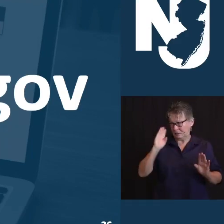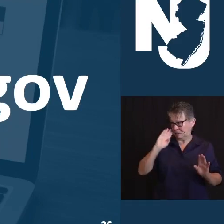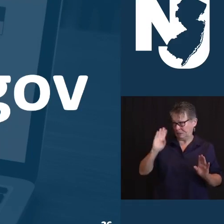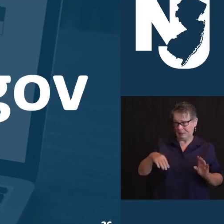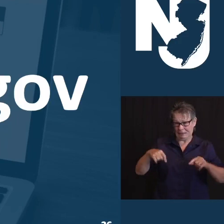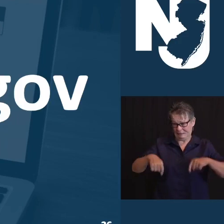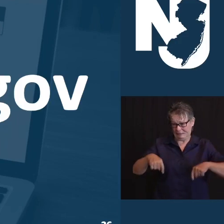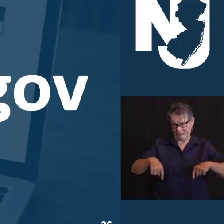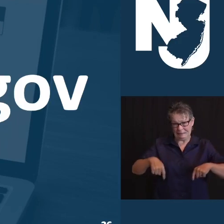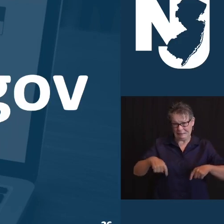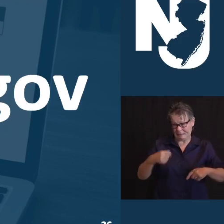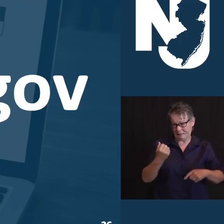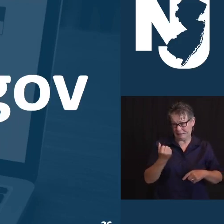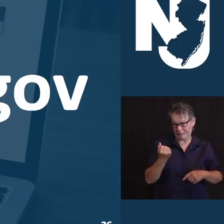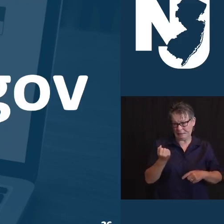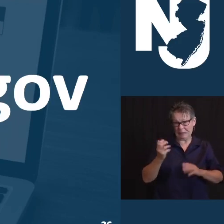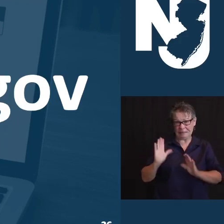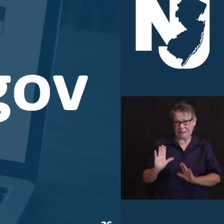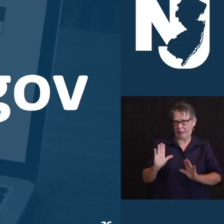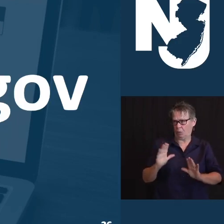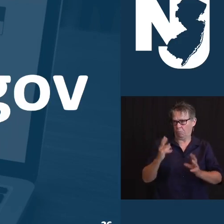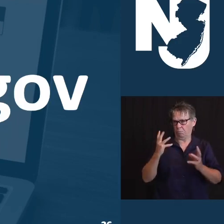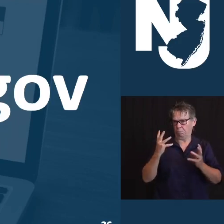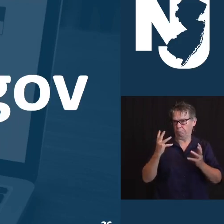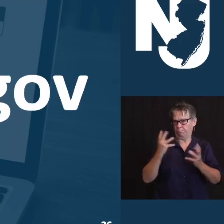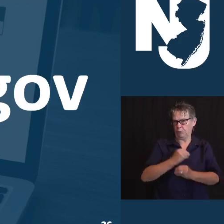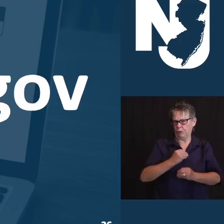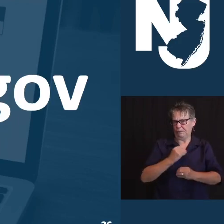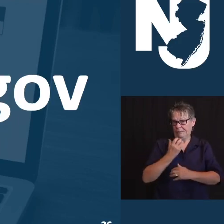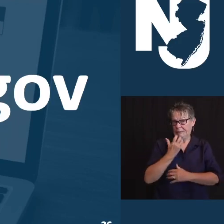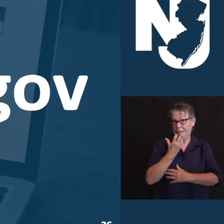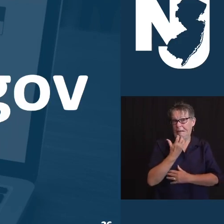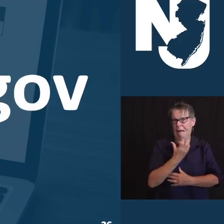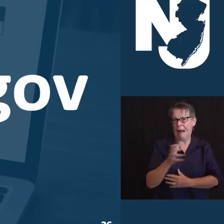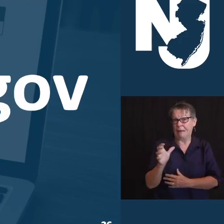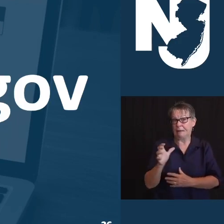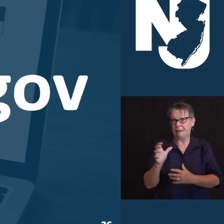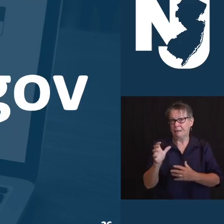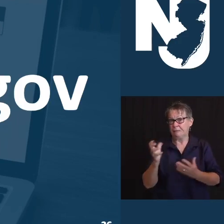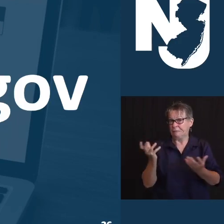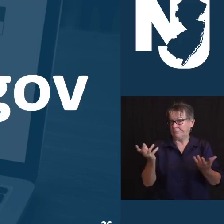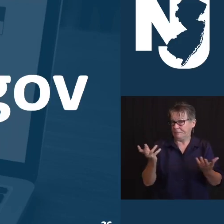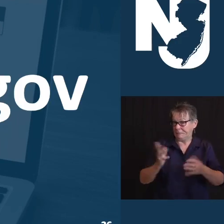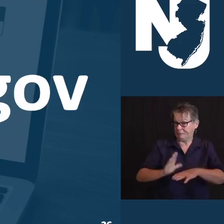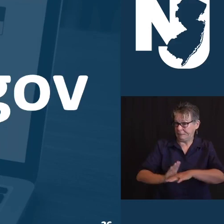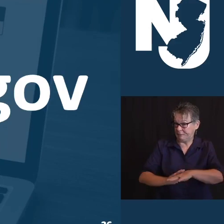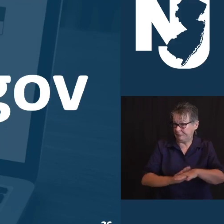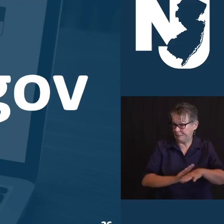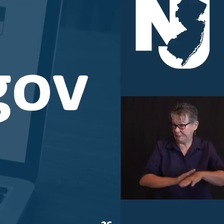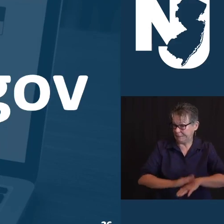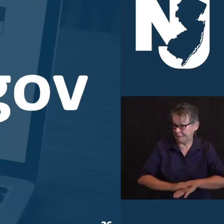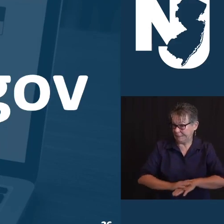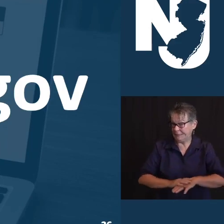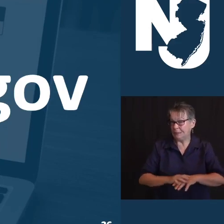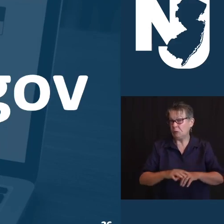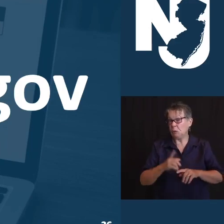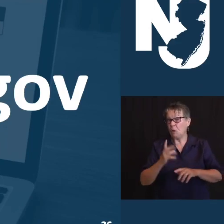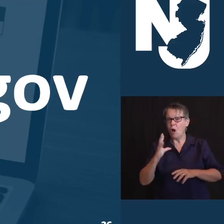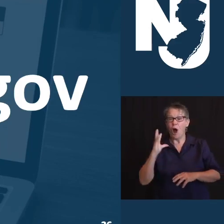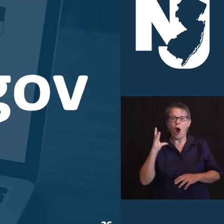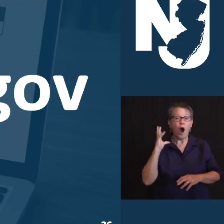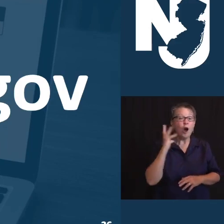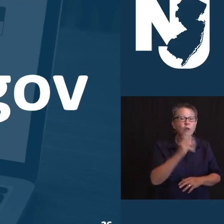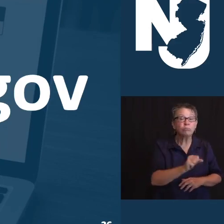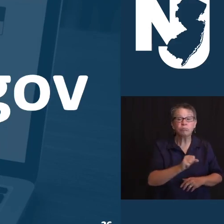Great Lakes or wherever you are. Please do not let up one bit. We will be watching. I don't mean that in a big brother sense, but